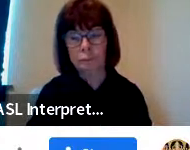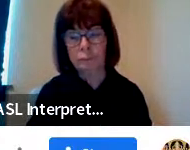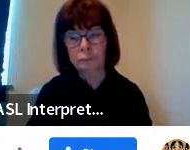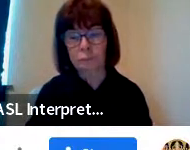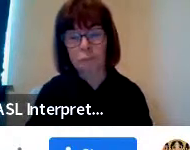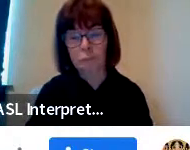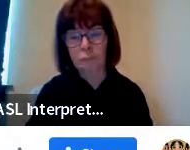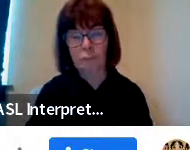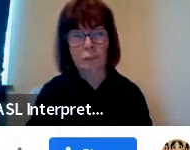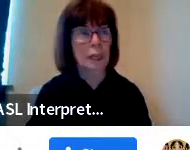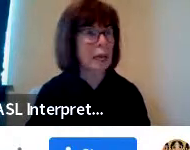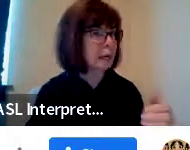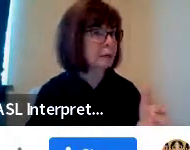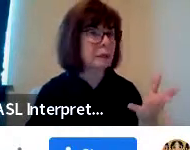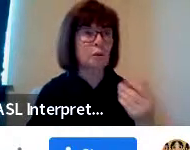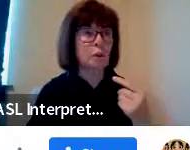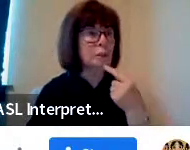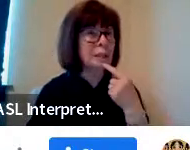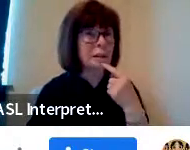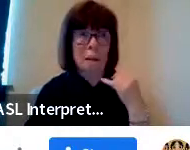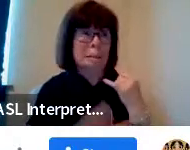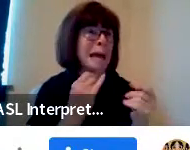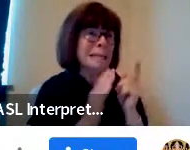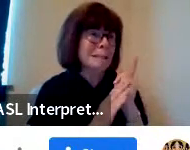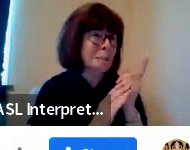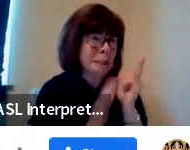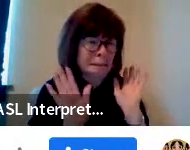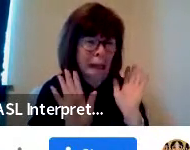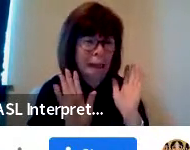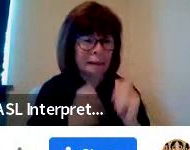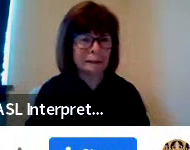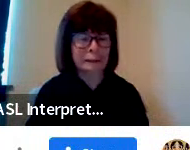Anything that you'd like to share in the last minute?